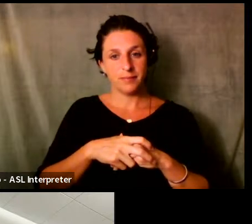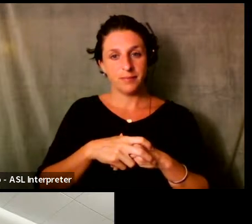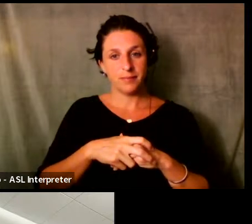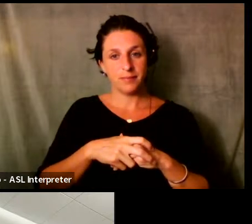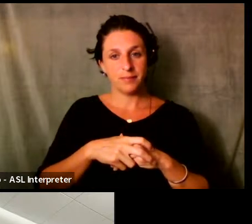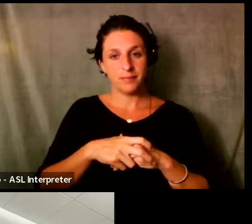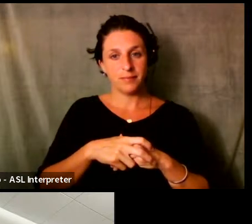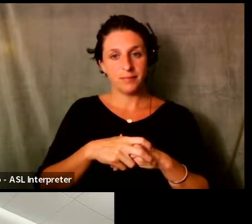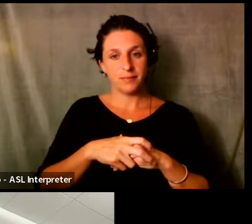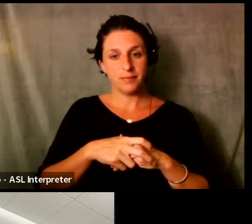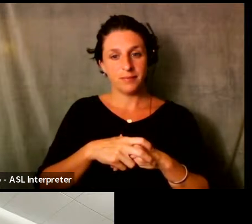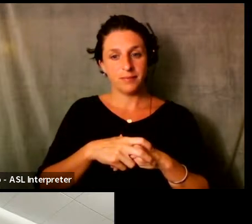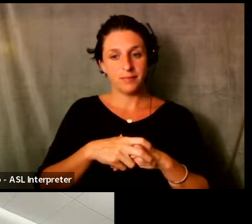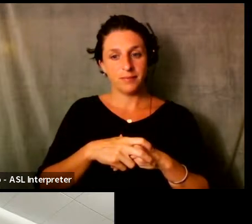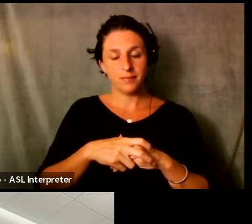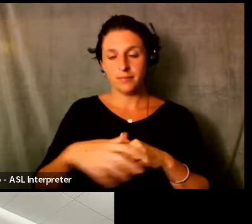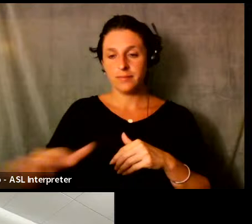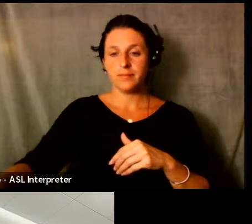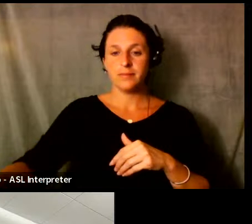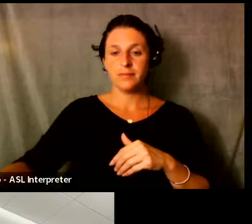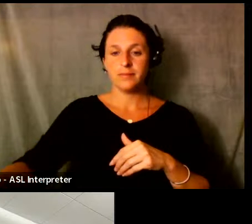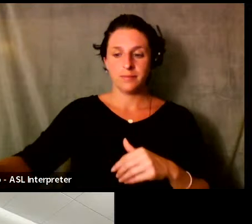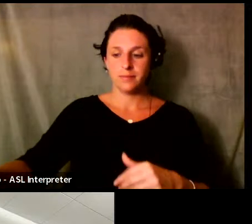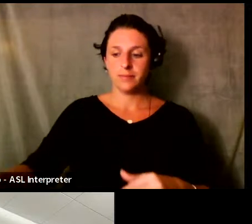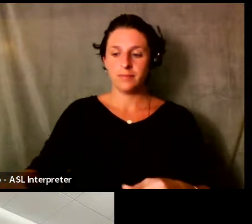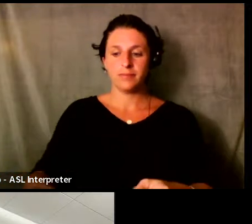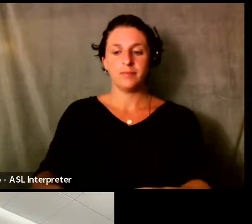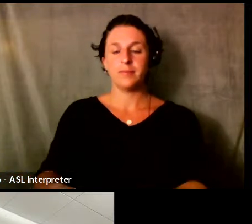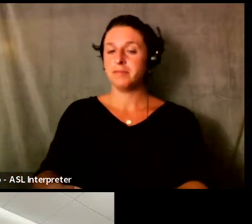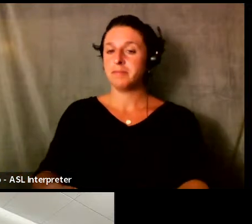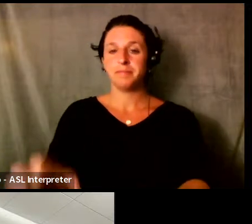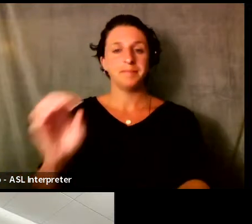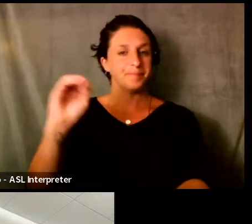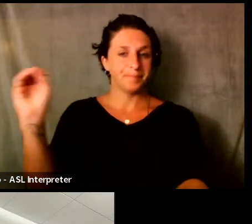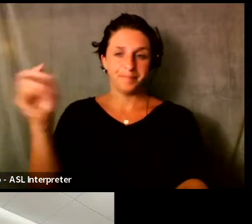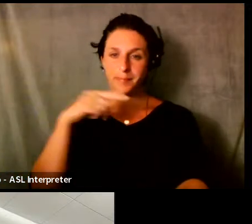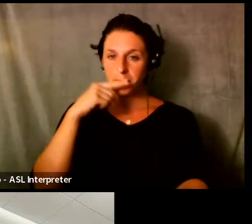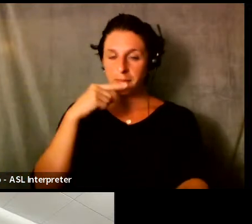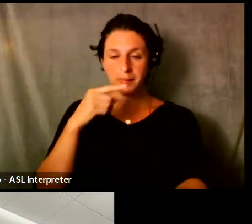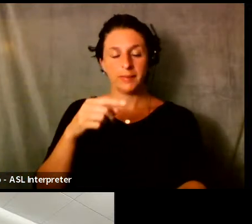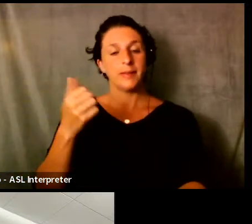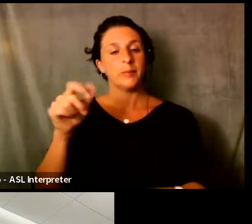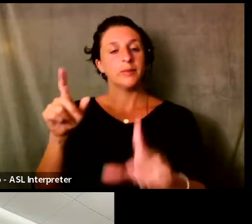Any questions from the public? There are none. Thank you. Any questions or comments from the board?